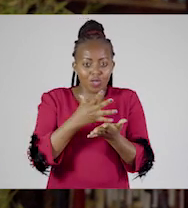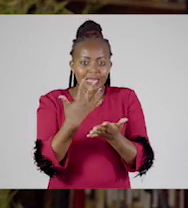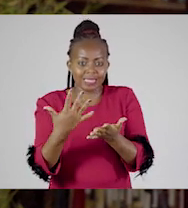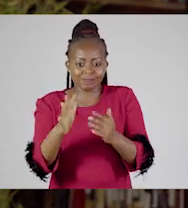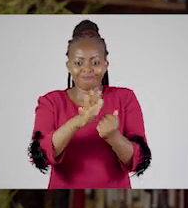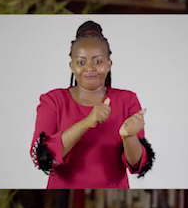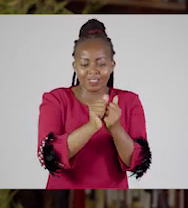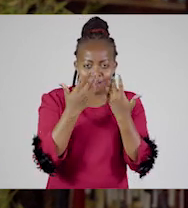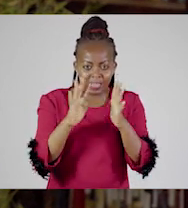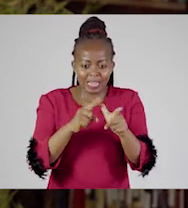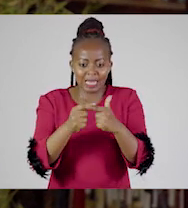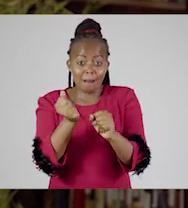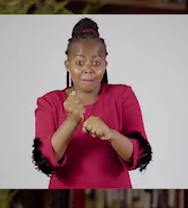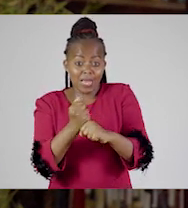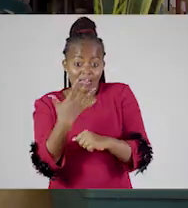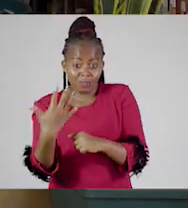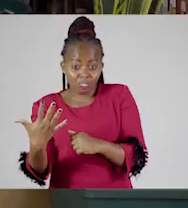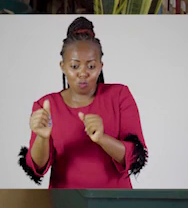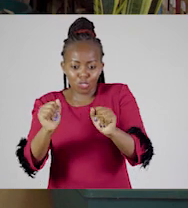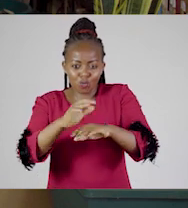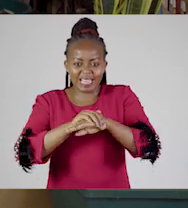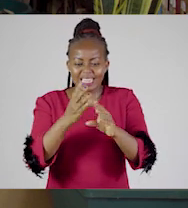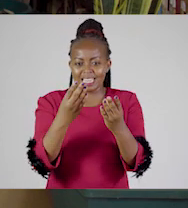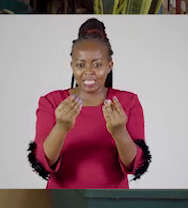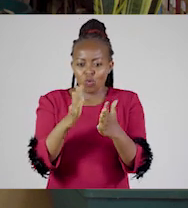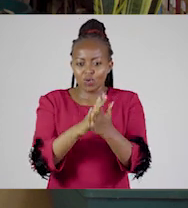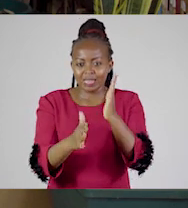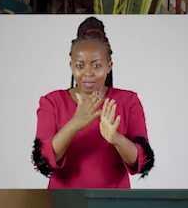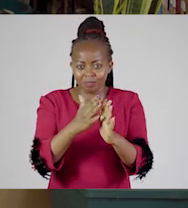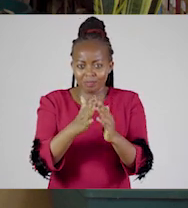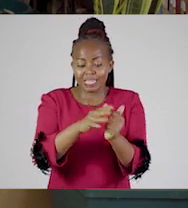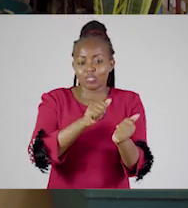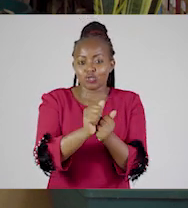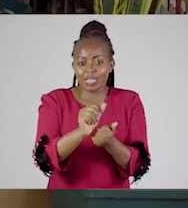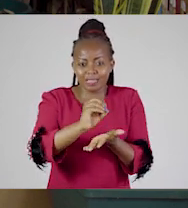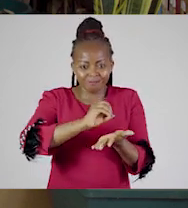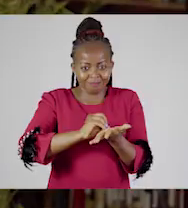It allows us to make the material more accessible without damaging the actual physical copy over